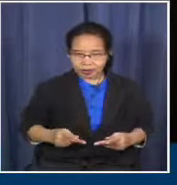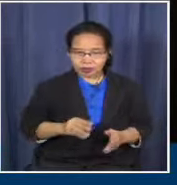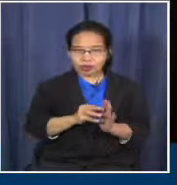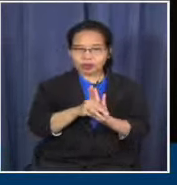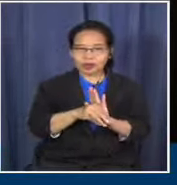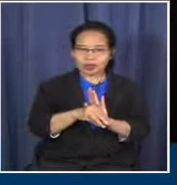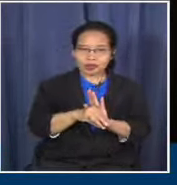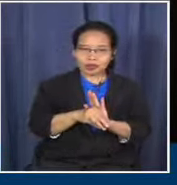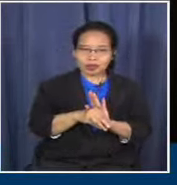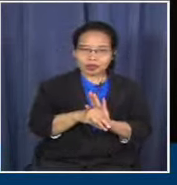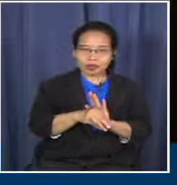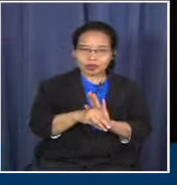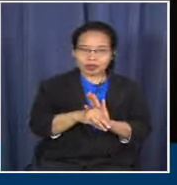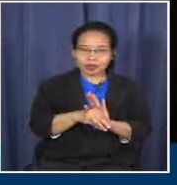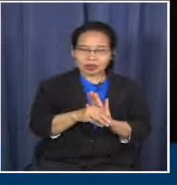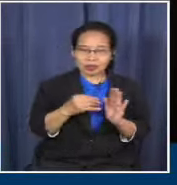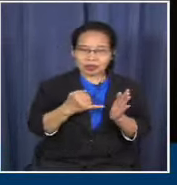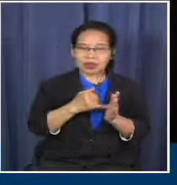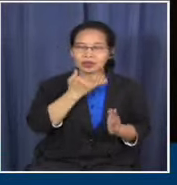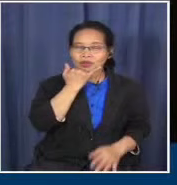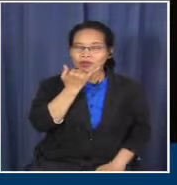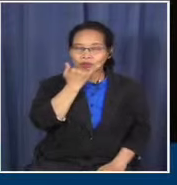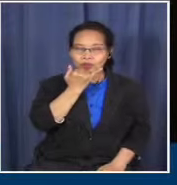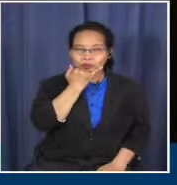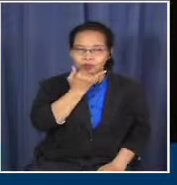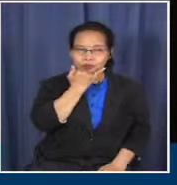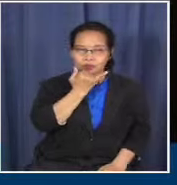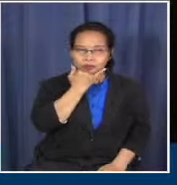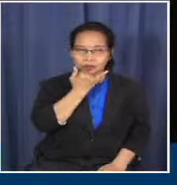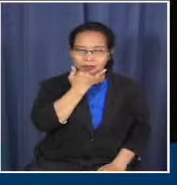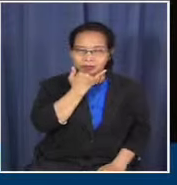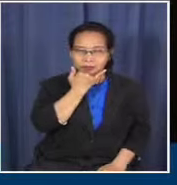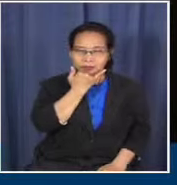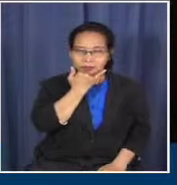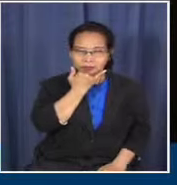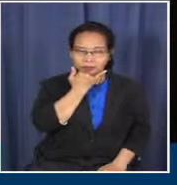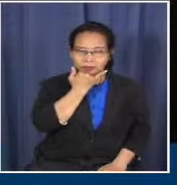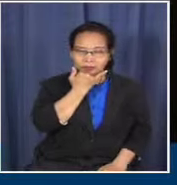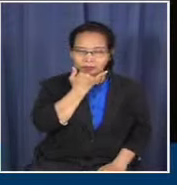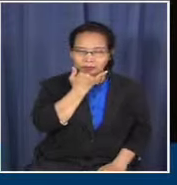mind on the present moment." It is wrong.